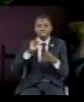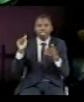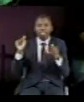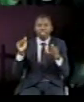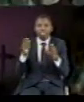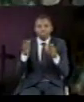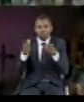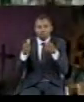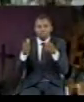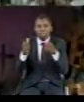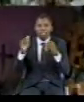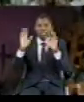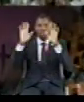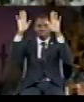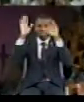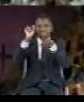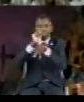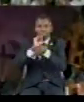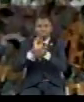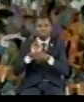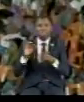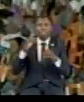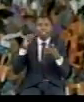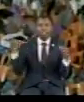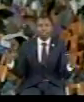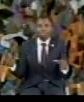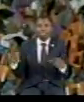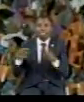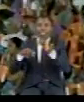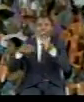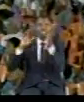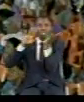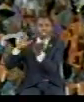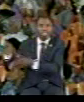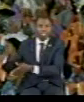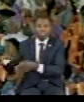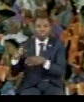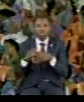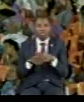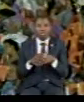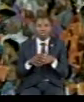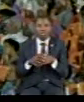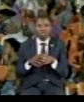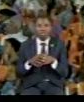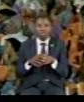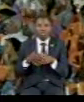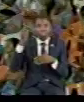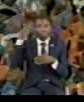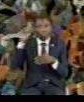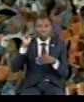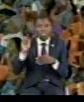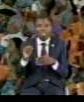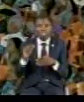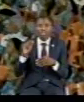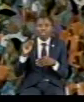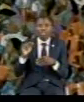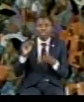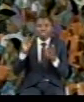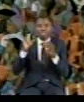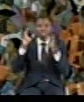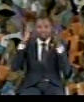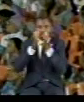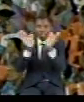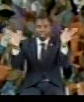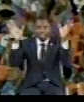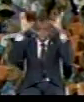The pain disappeared, and now she is fine. From the GS official Facebook, John